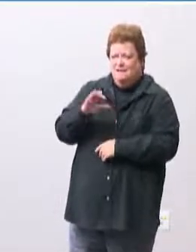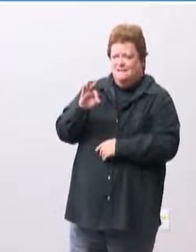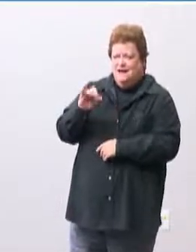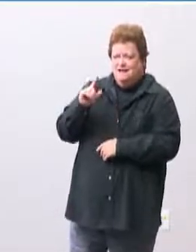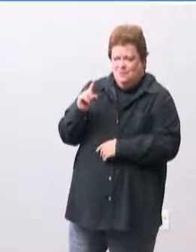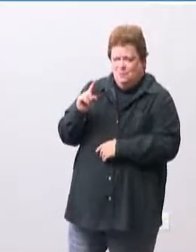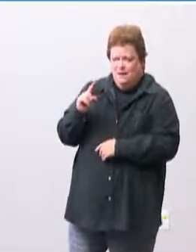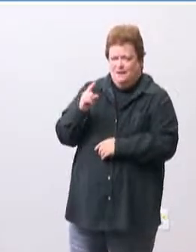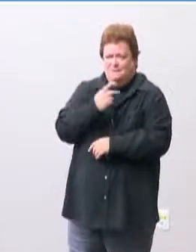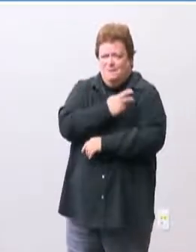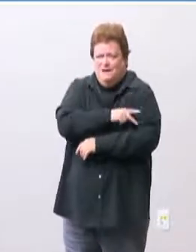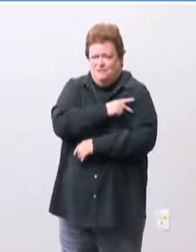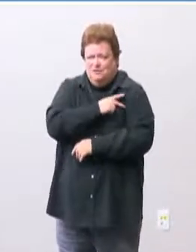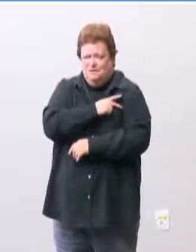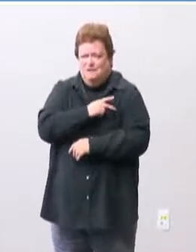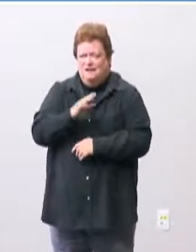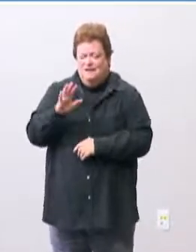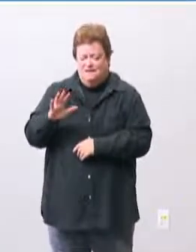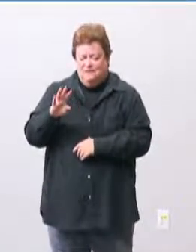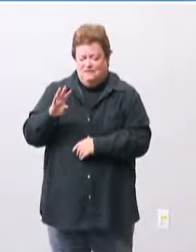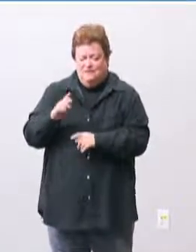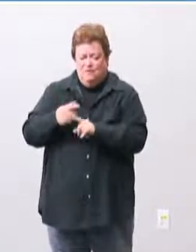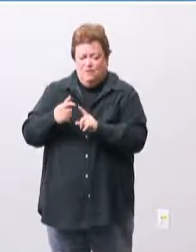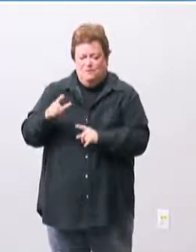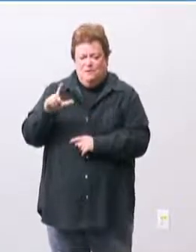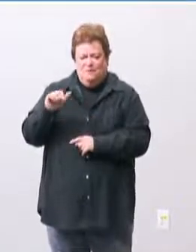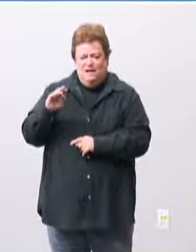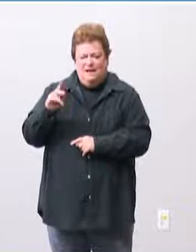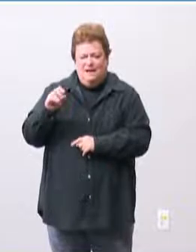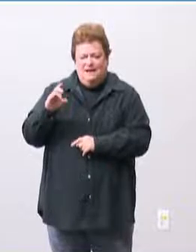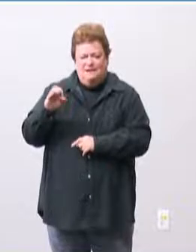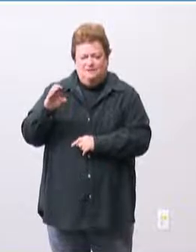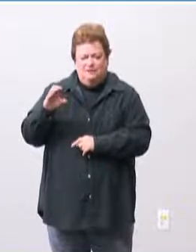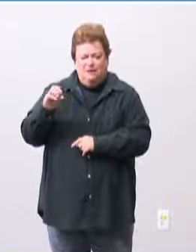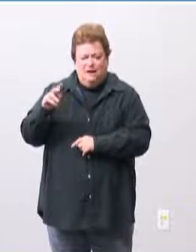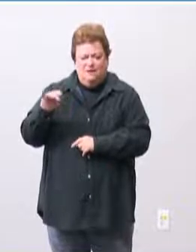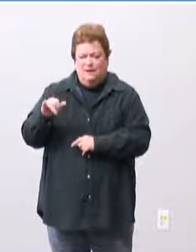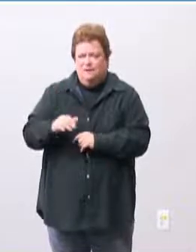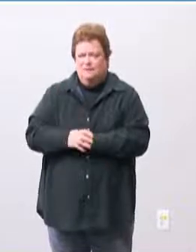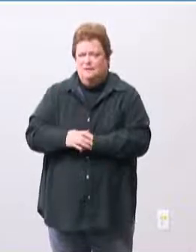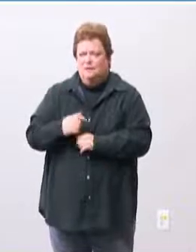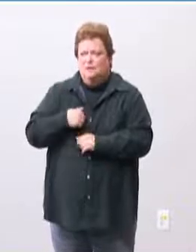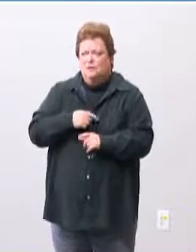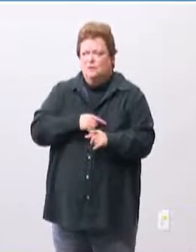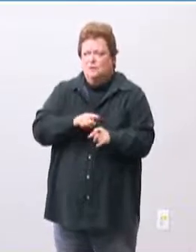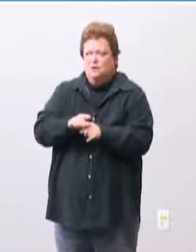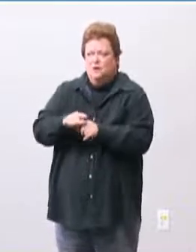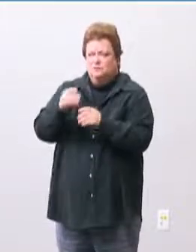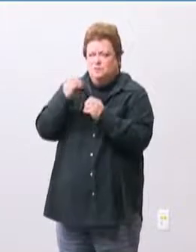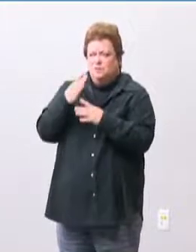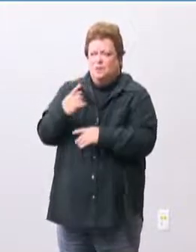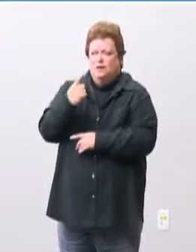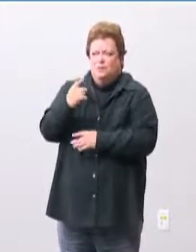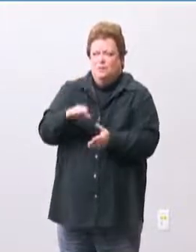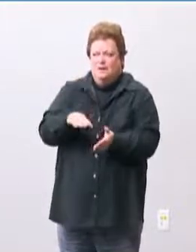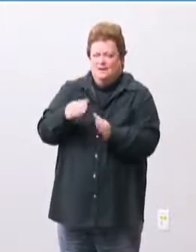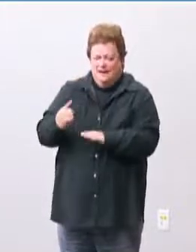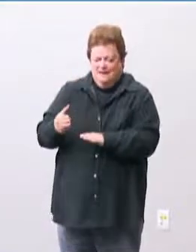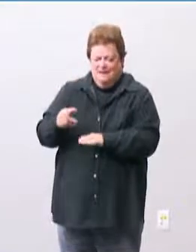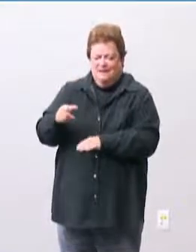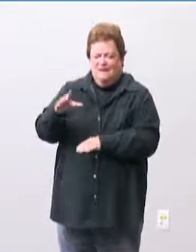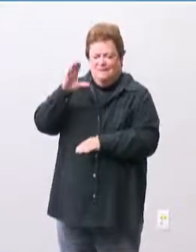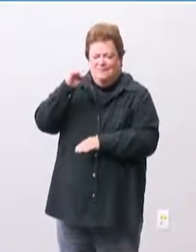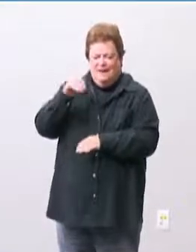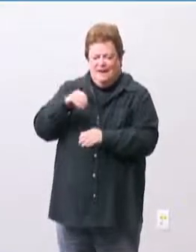patients, 54 of whom are from Lancaster County. We are also reporting 1 death, a man